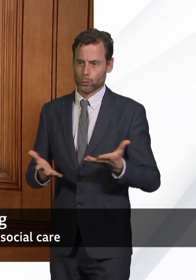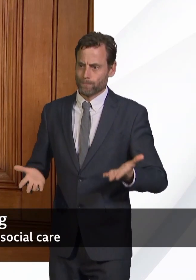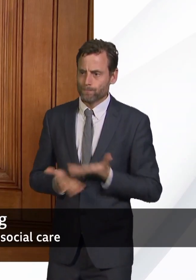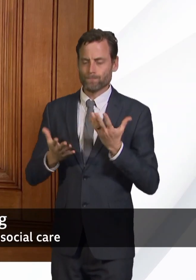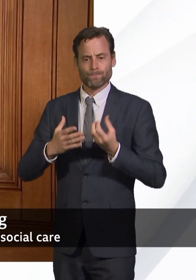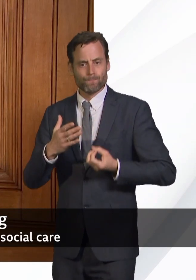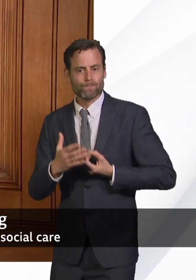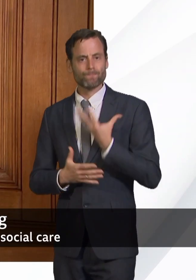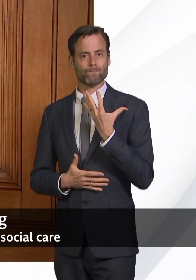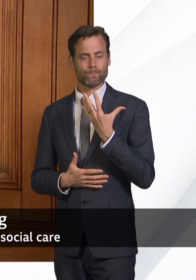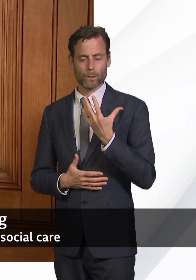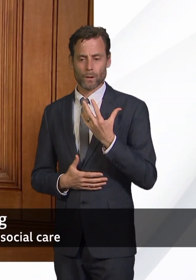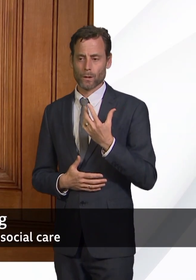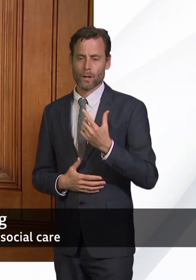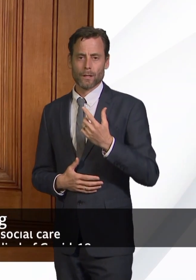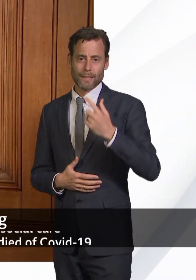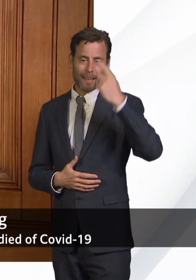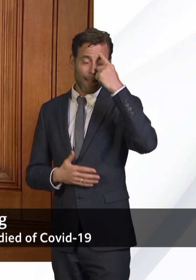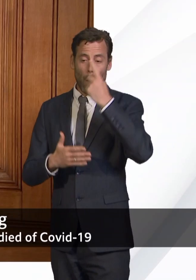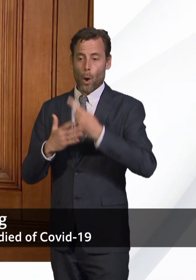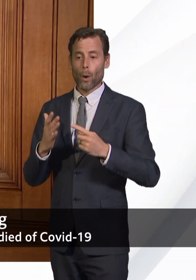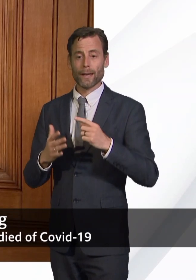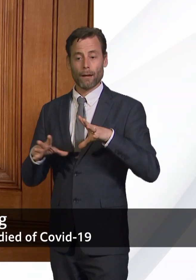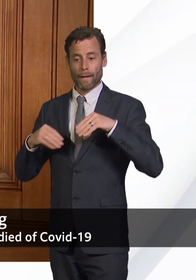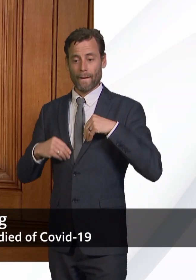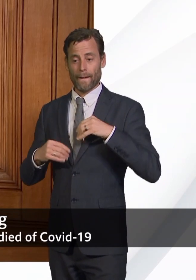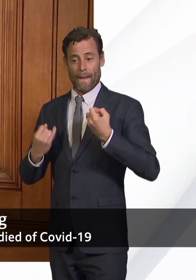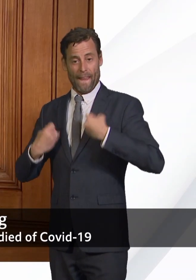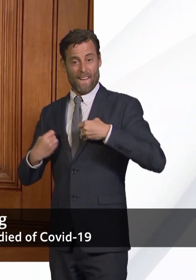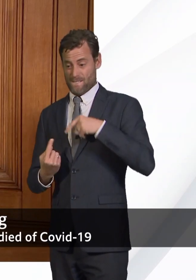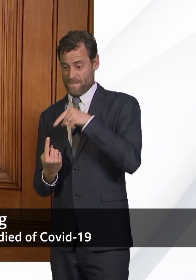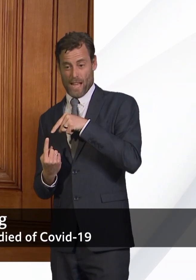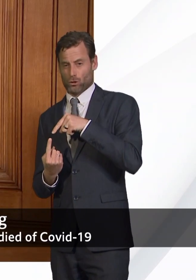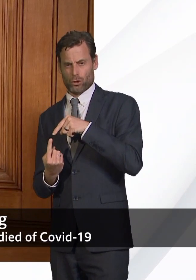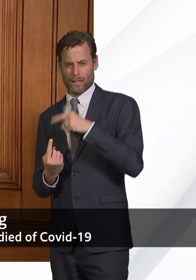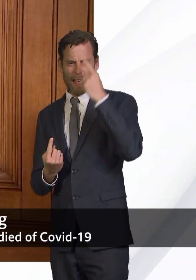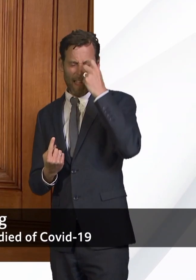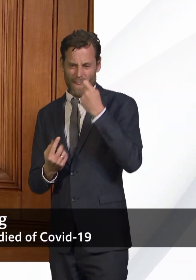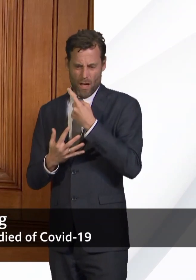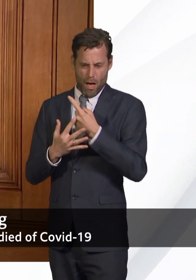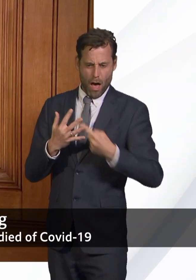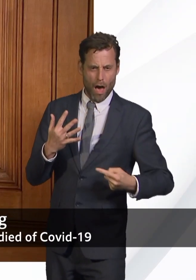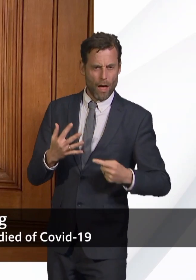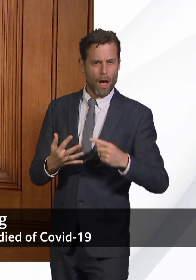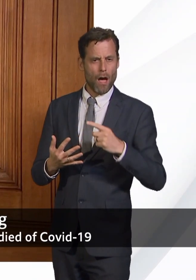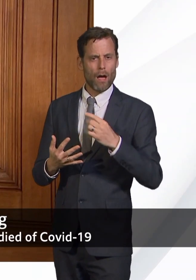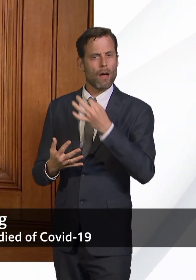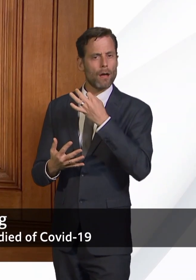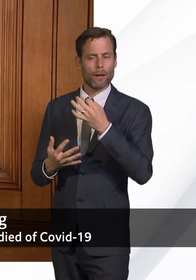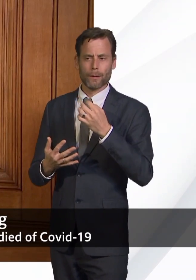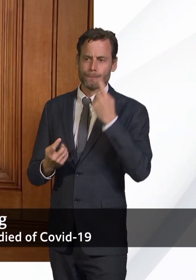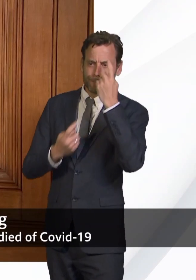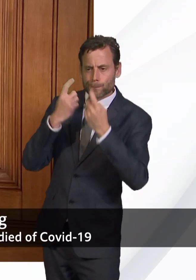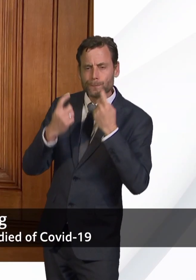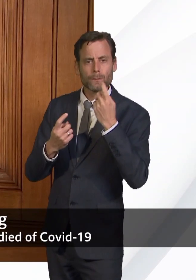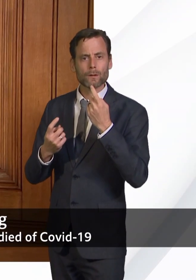just to think about infection control, which is our prime conversation often these days, and risk of disease transmission, but also about some of the